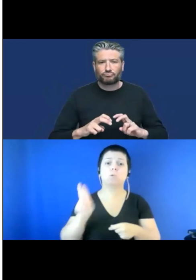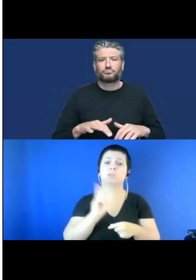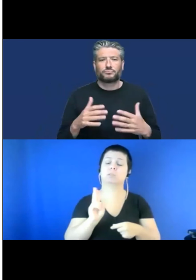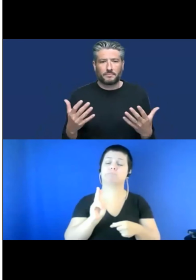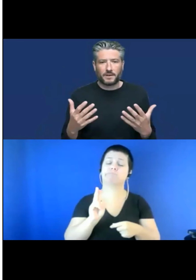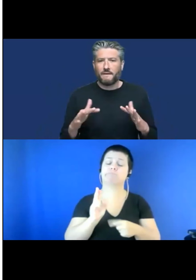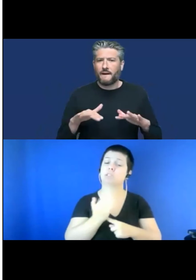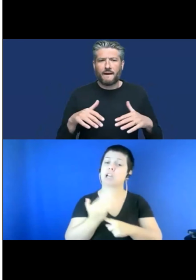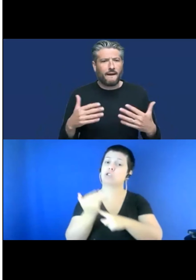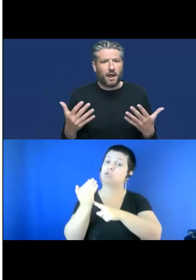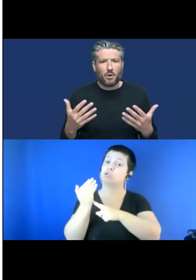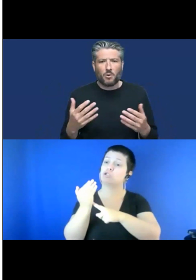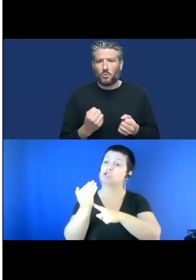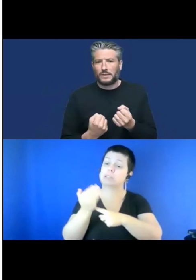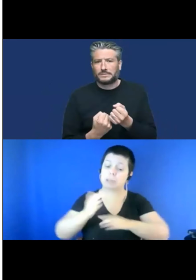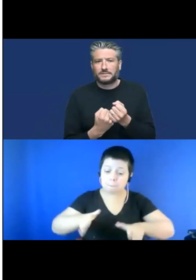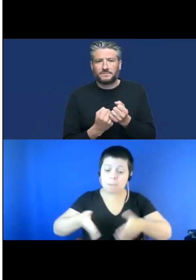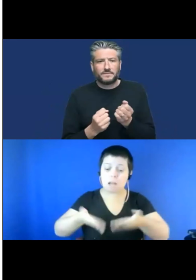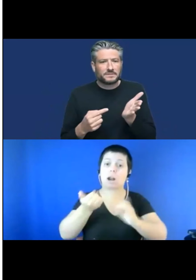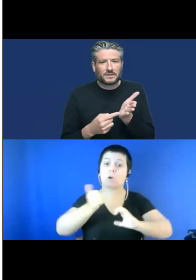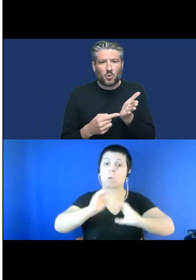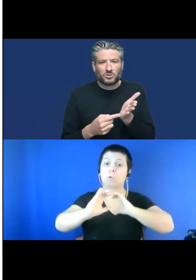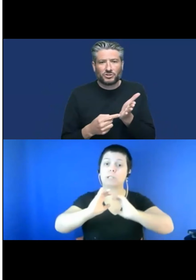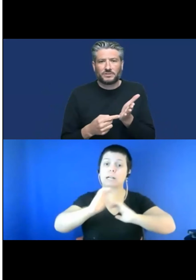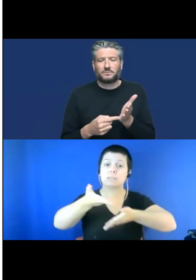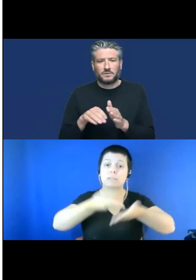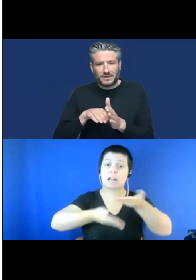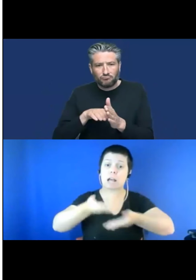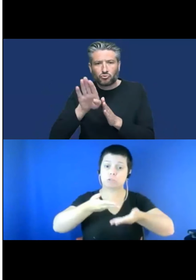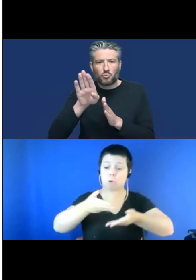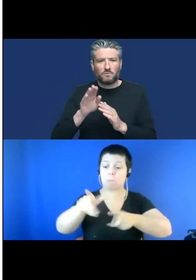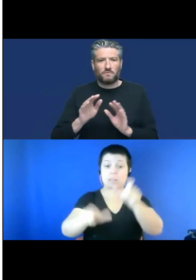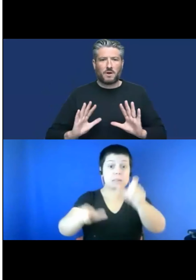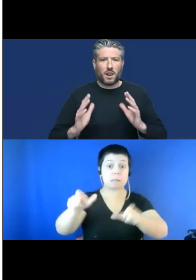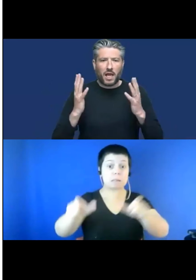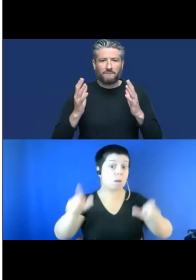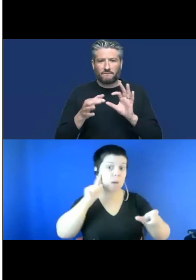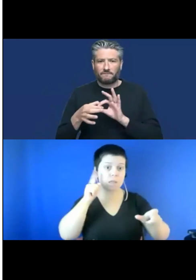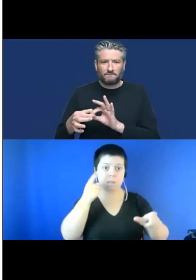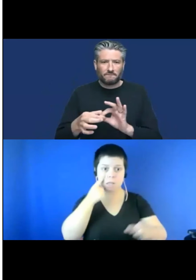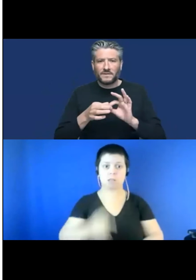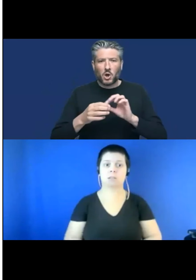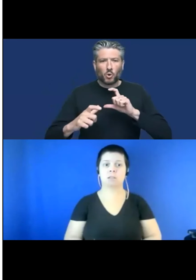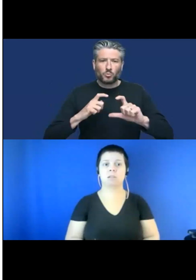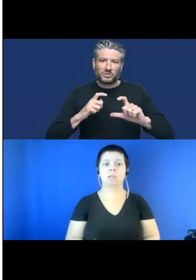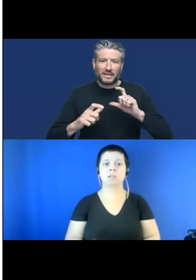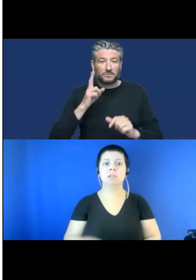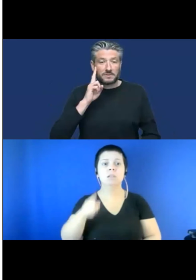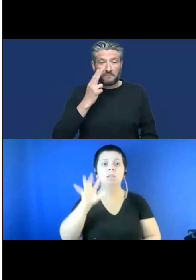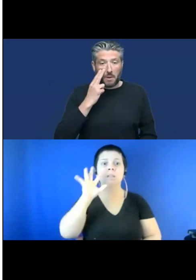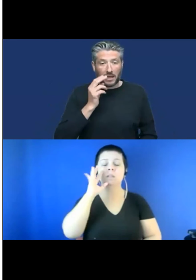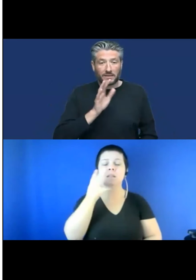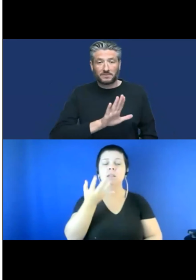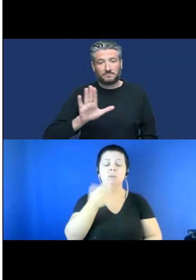and social interaction for people living with deafblindness. The team decided to conduct a systematic review of